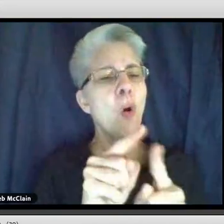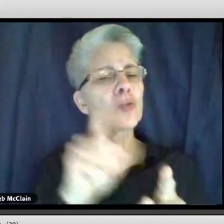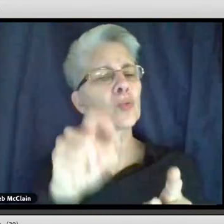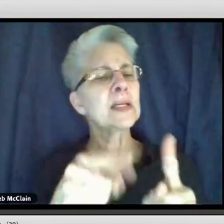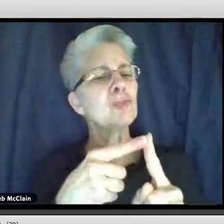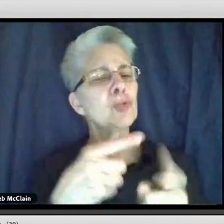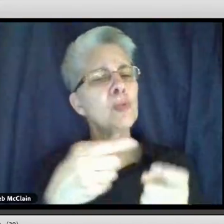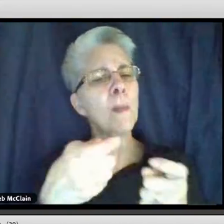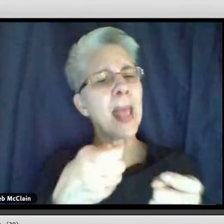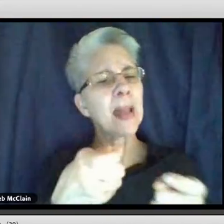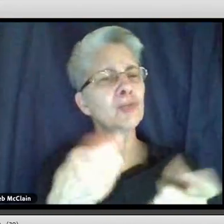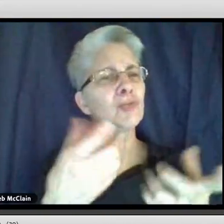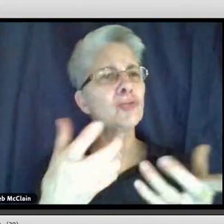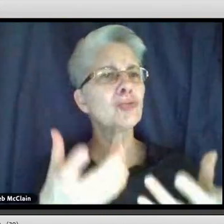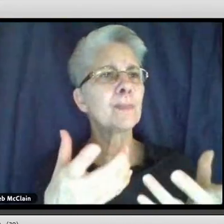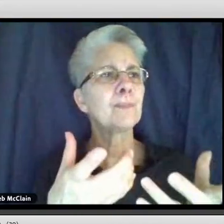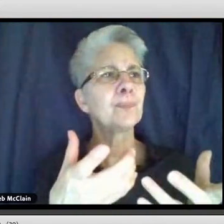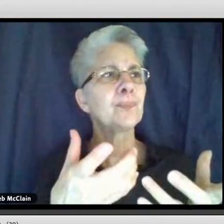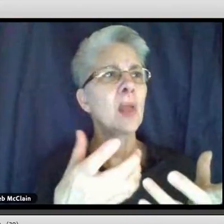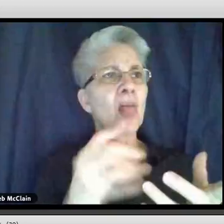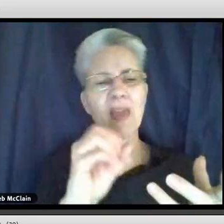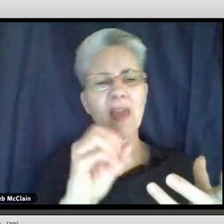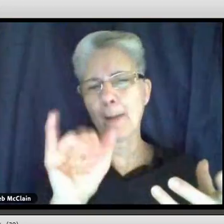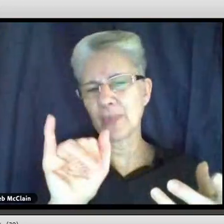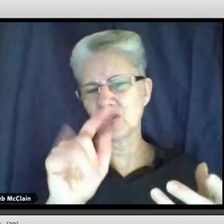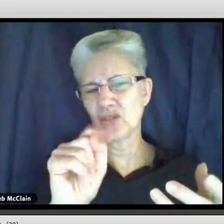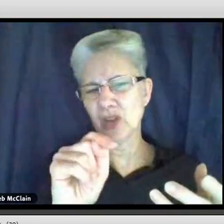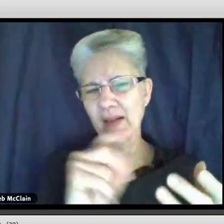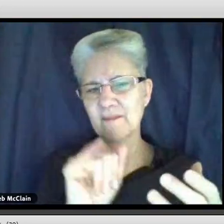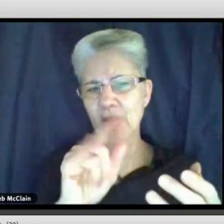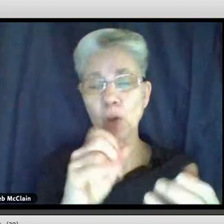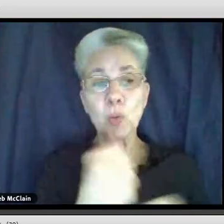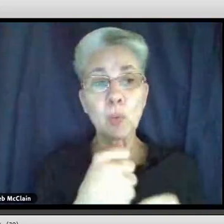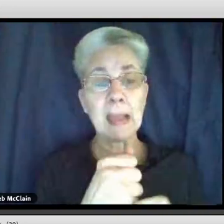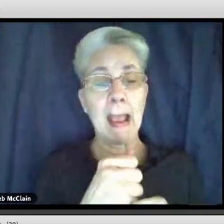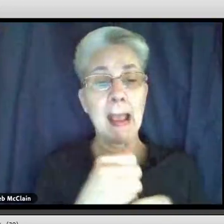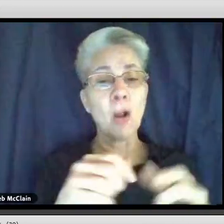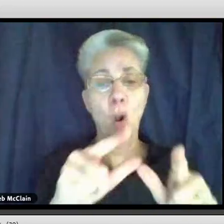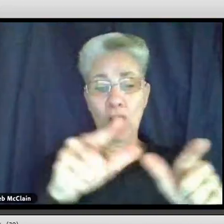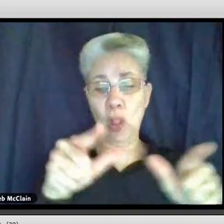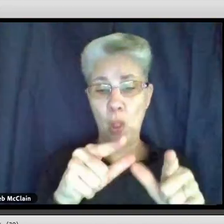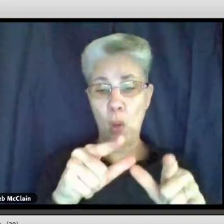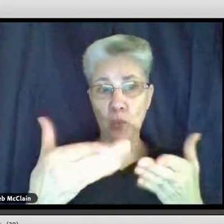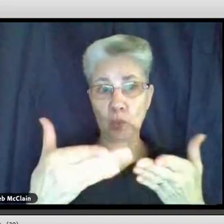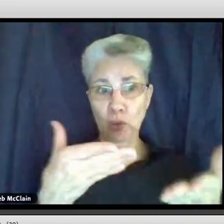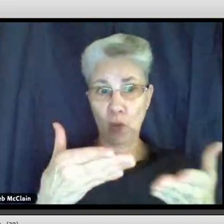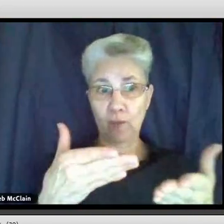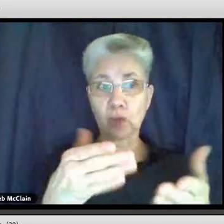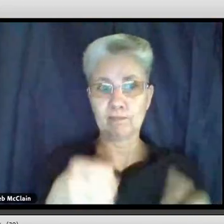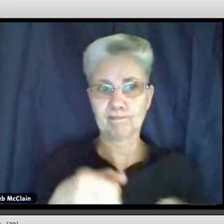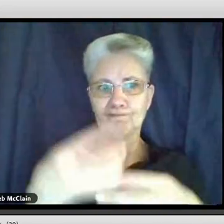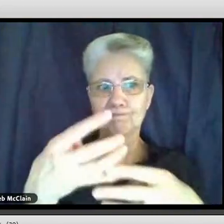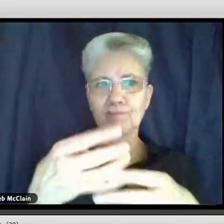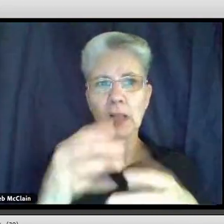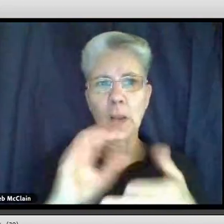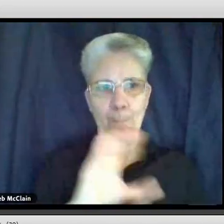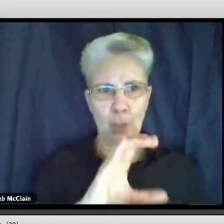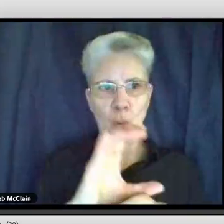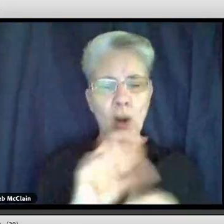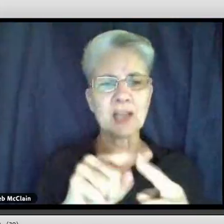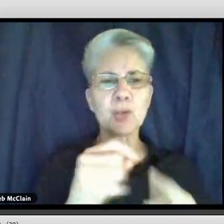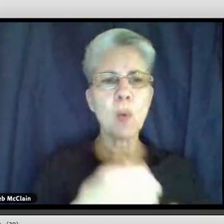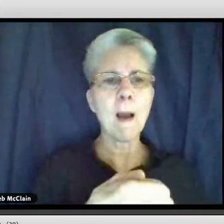to manage the object files that you create, probably on a local server, until you